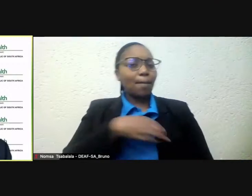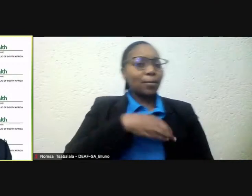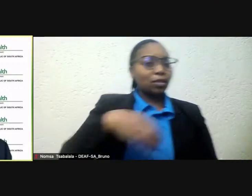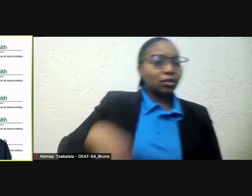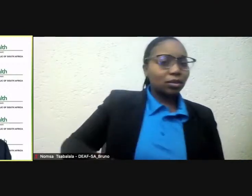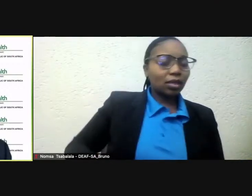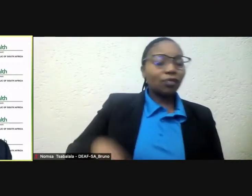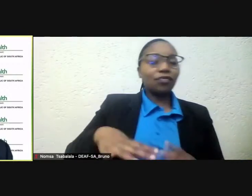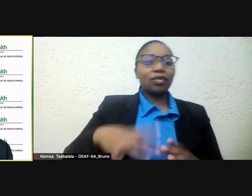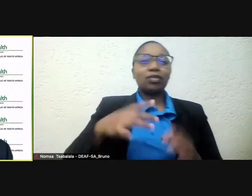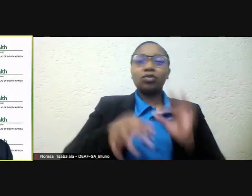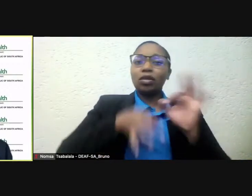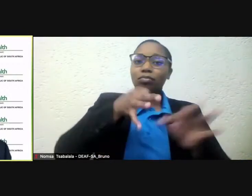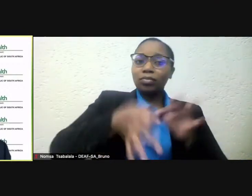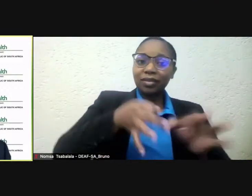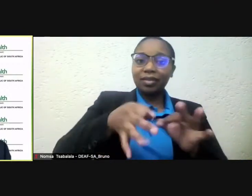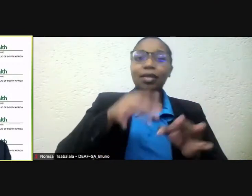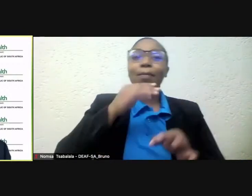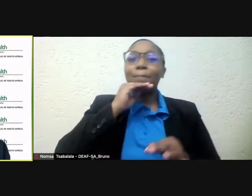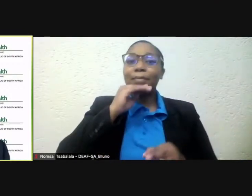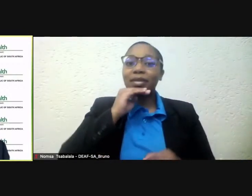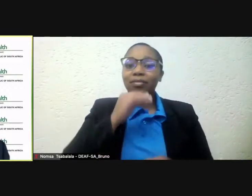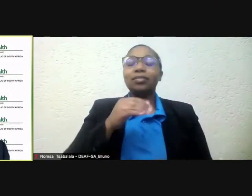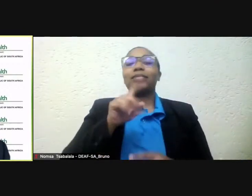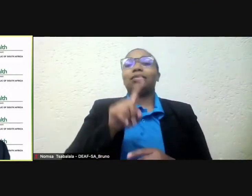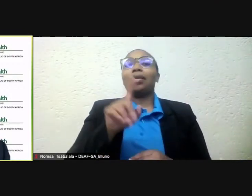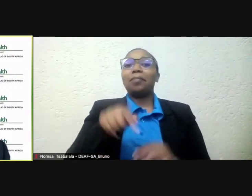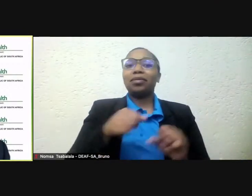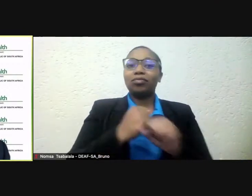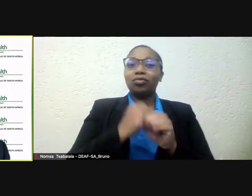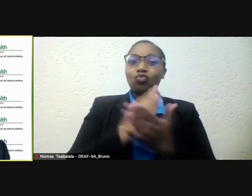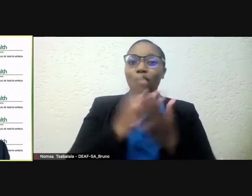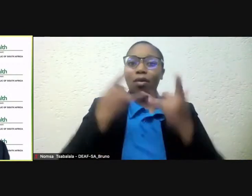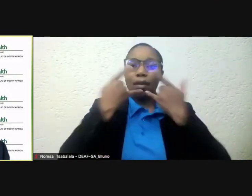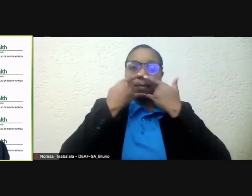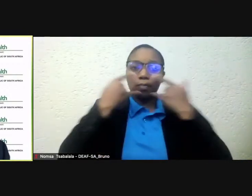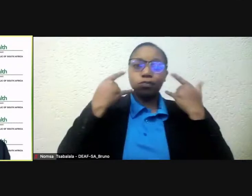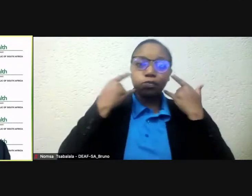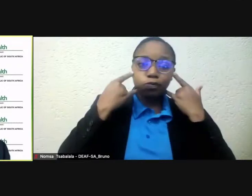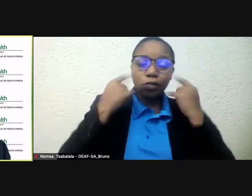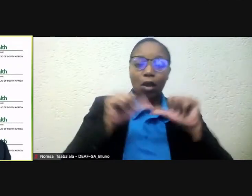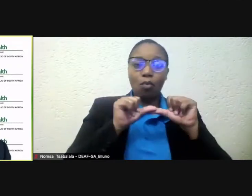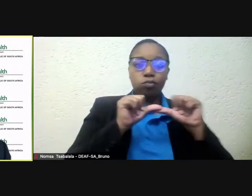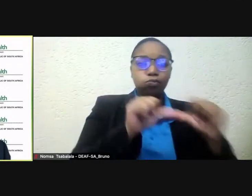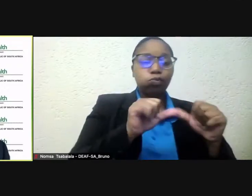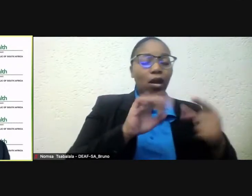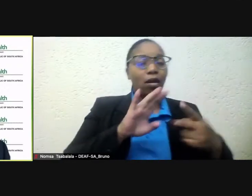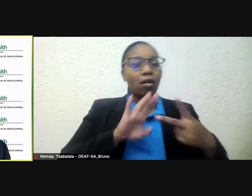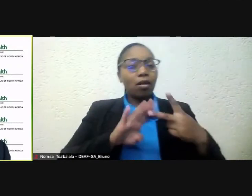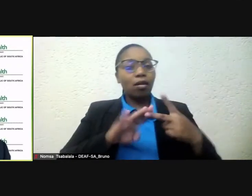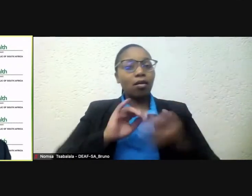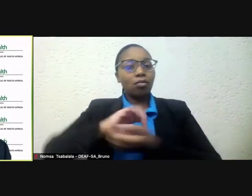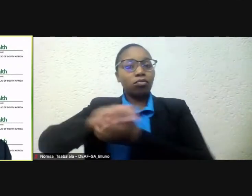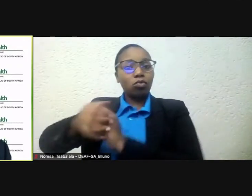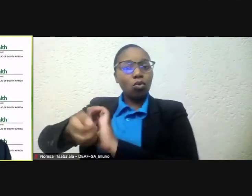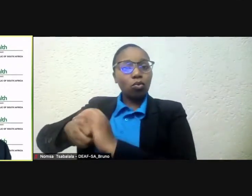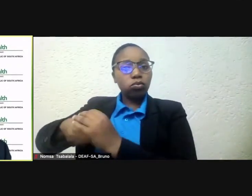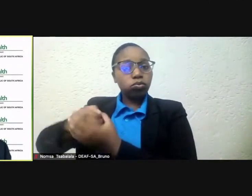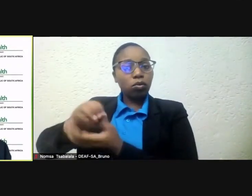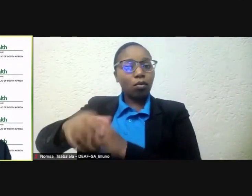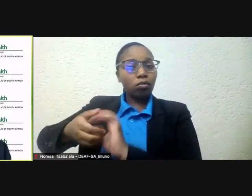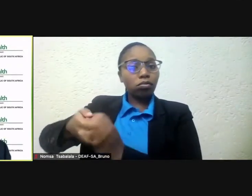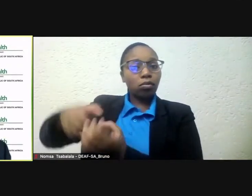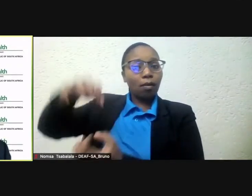on Sunday. That is the wearing of masks, hand washing, sanitizing, physical distance,